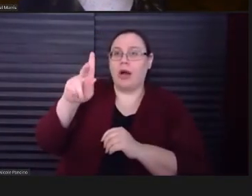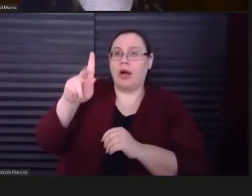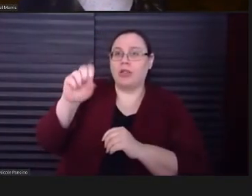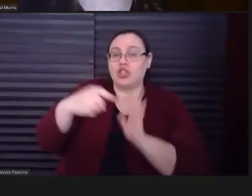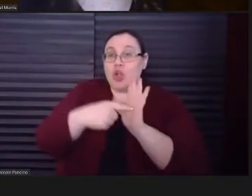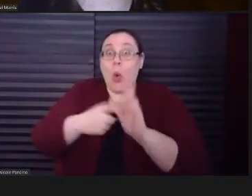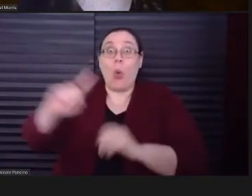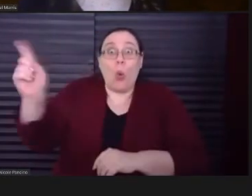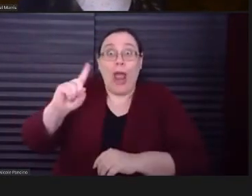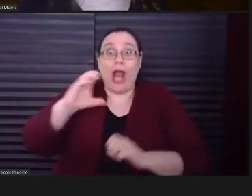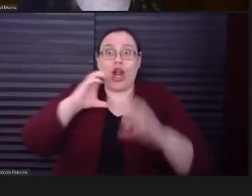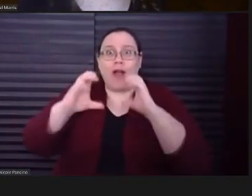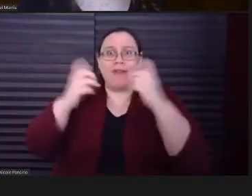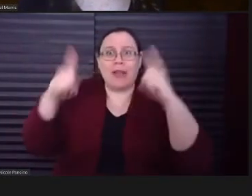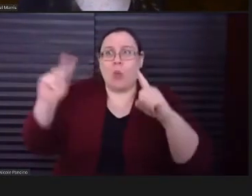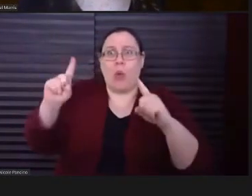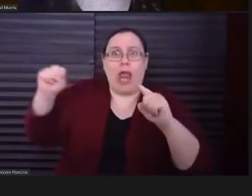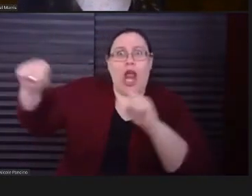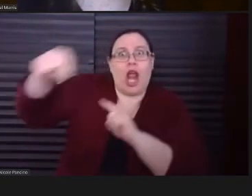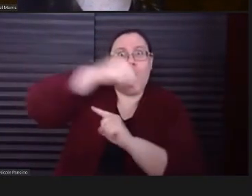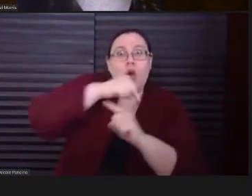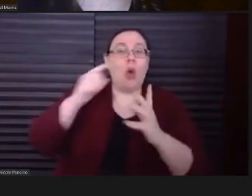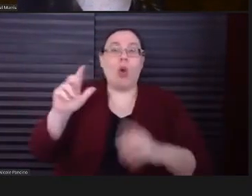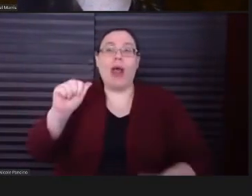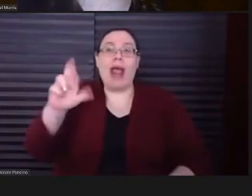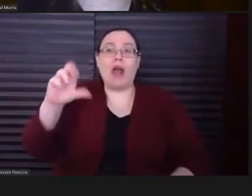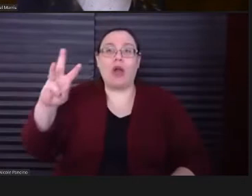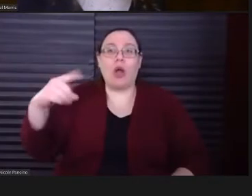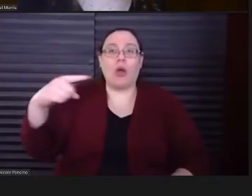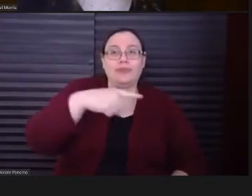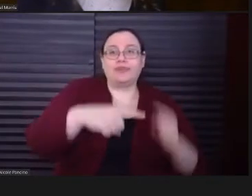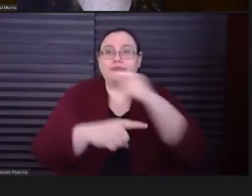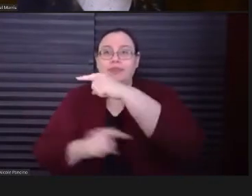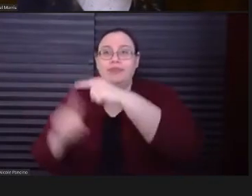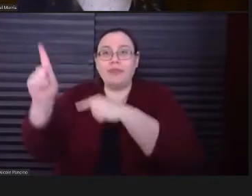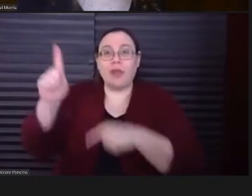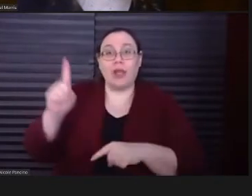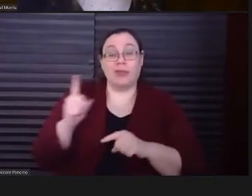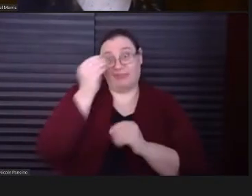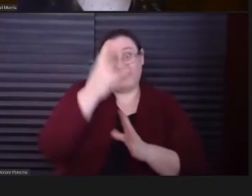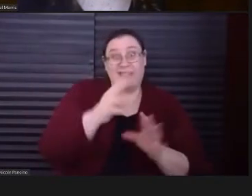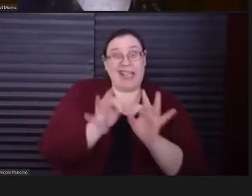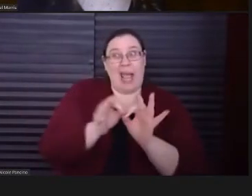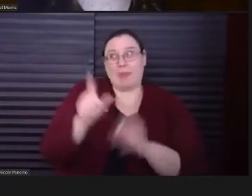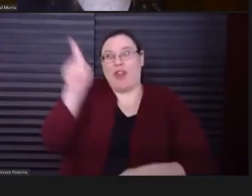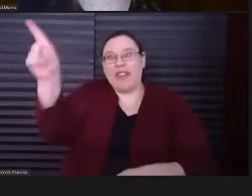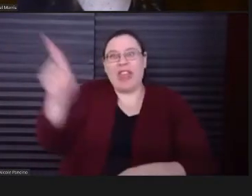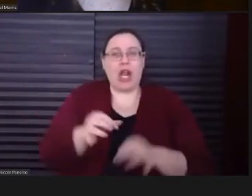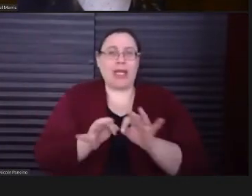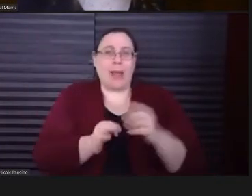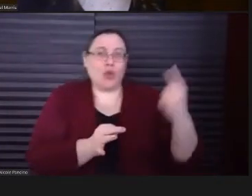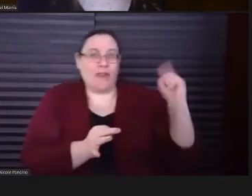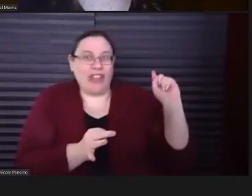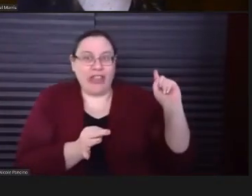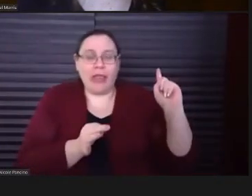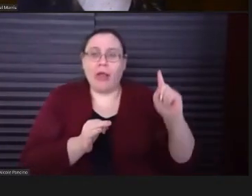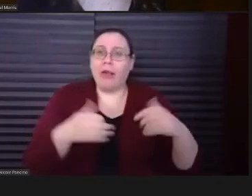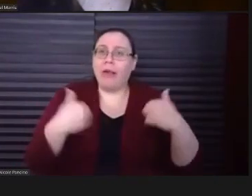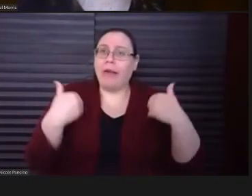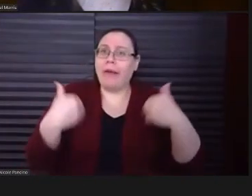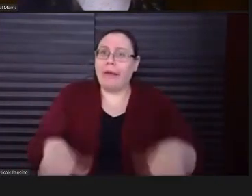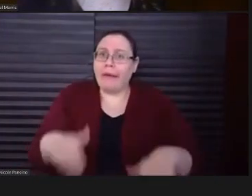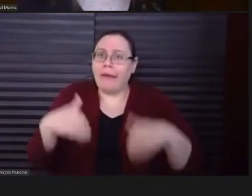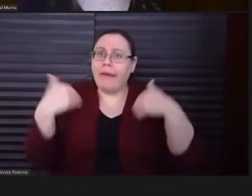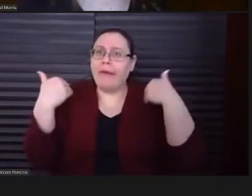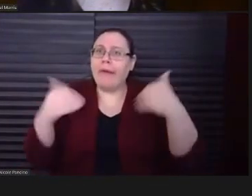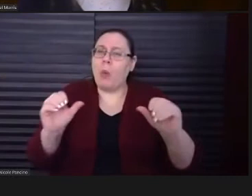happening around you, or arrows that point, hey, captions are there, someone's speaking over there. These are all incredible opportunities we have